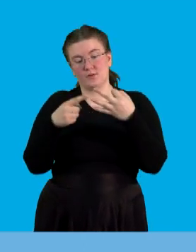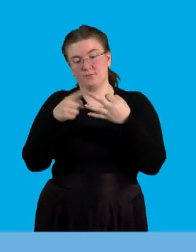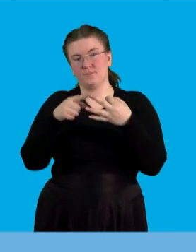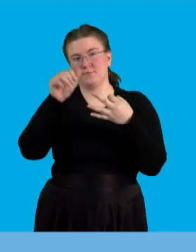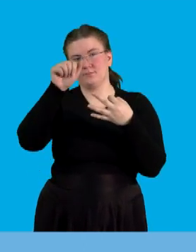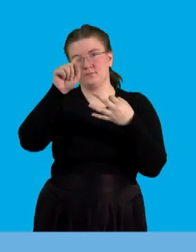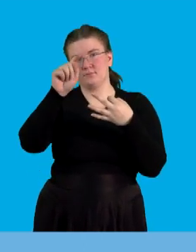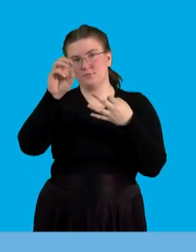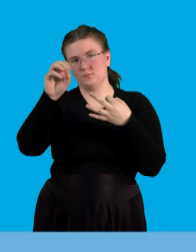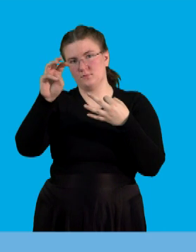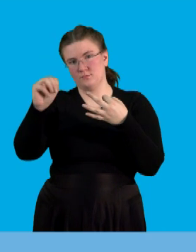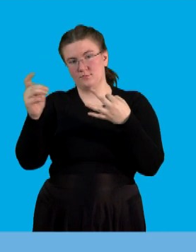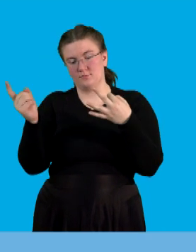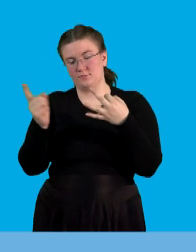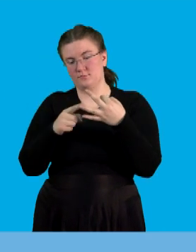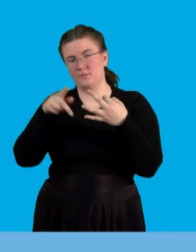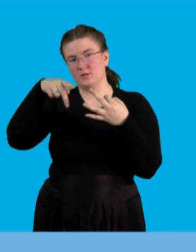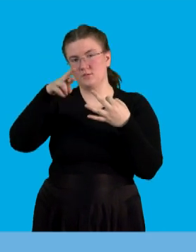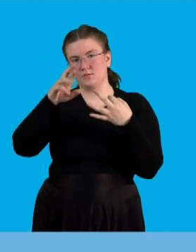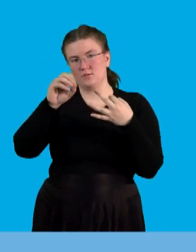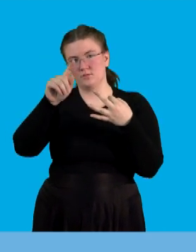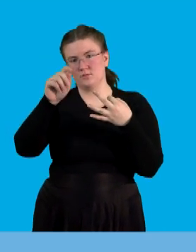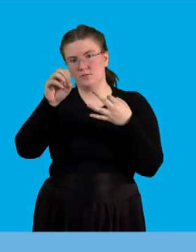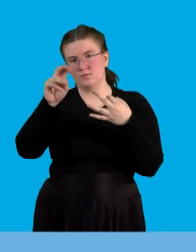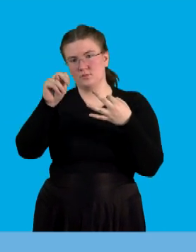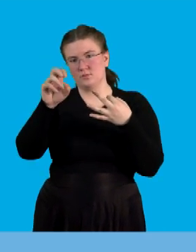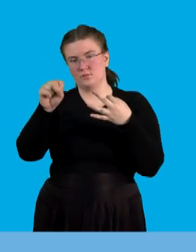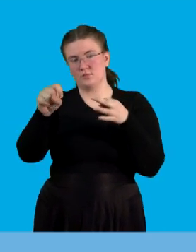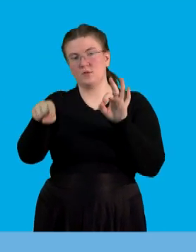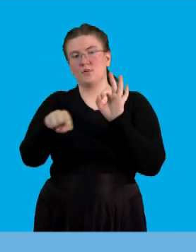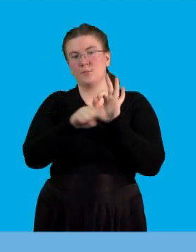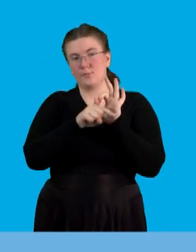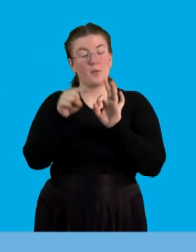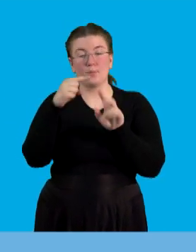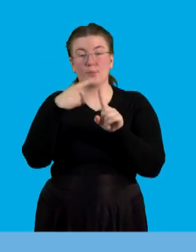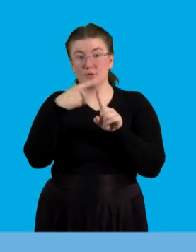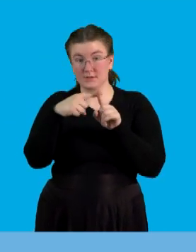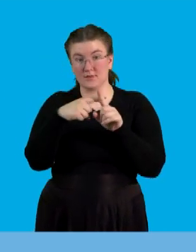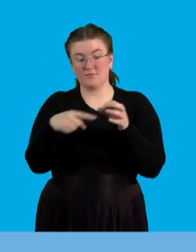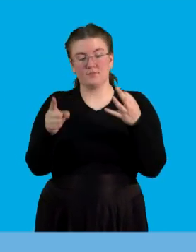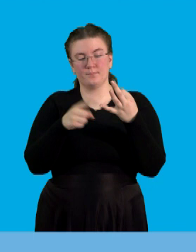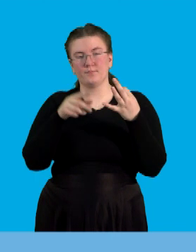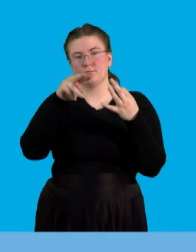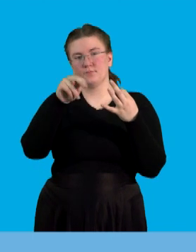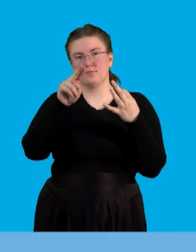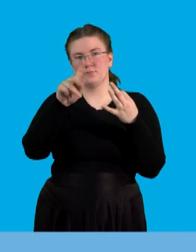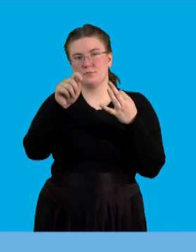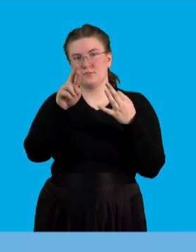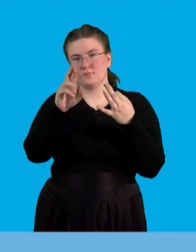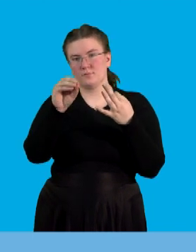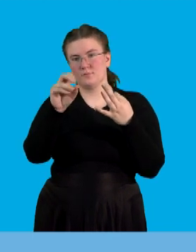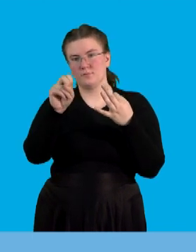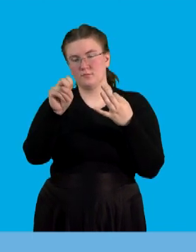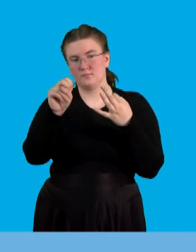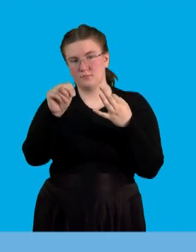atom that is made up of 3 subatomic particles. We have the protons, which are positively charged and are found in the nucleus. We have the neutrons, which